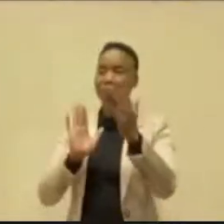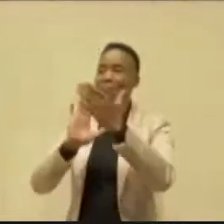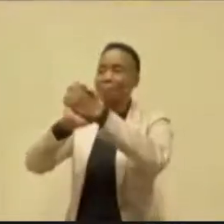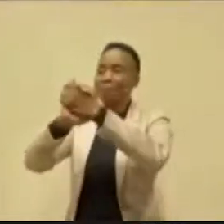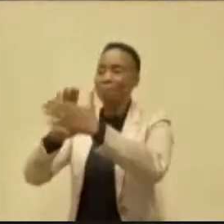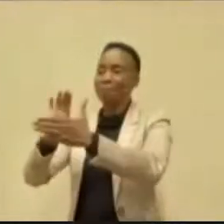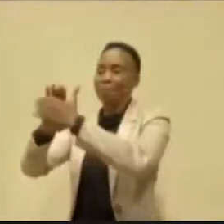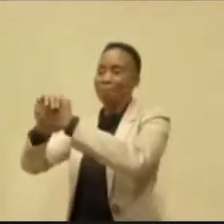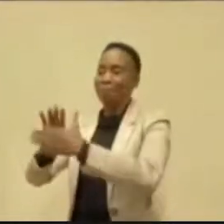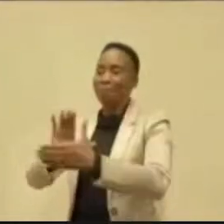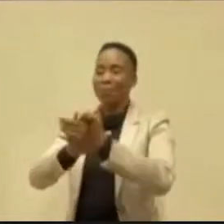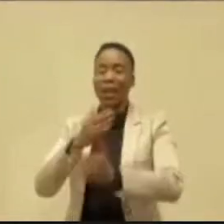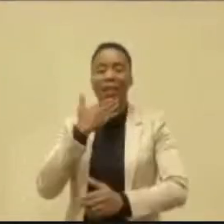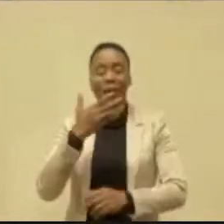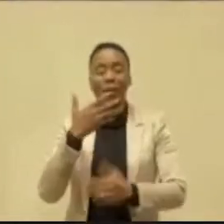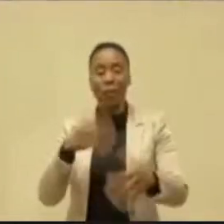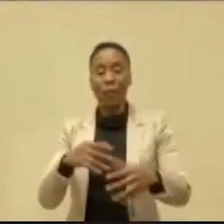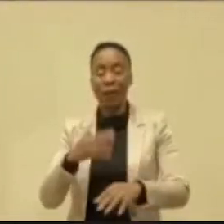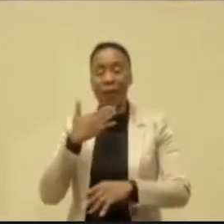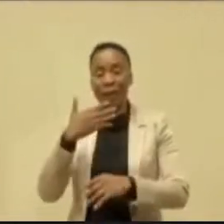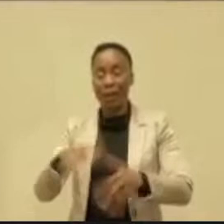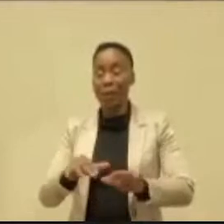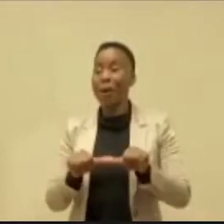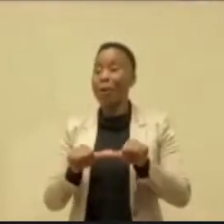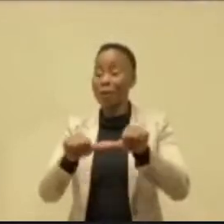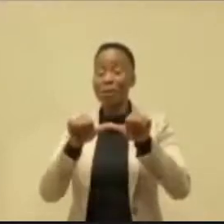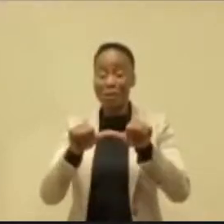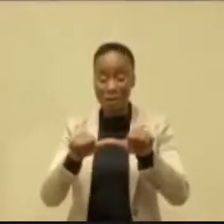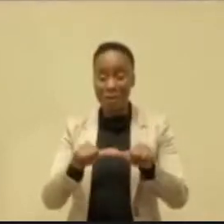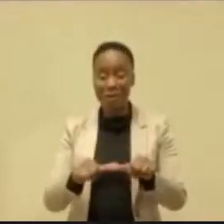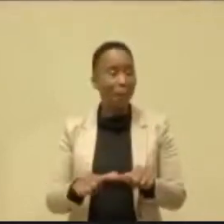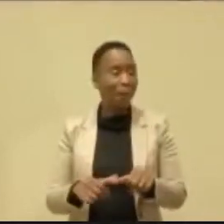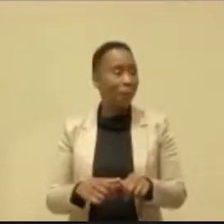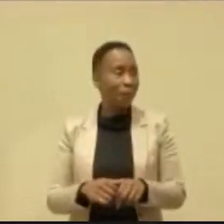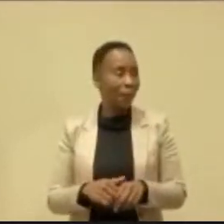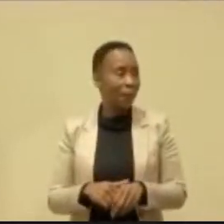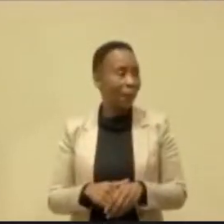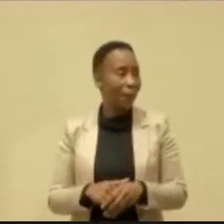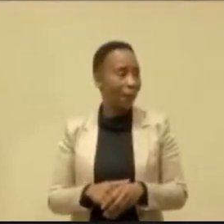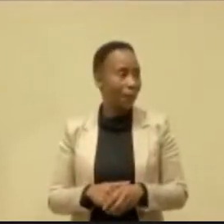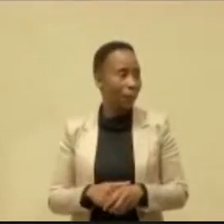thank you very much thank you you may continue my dear daughter